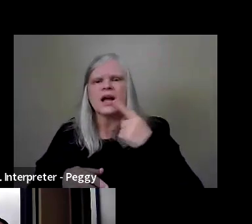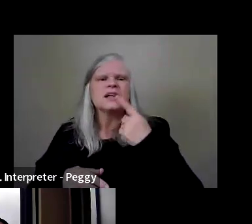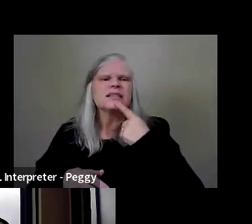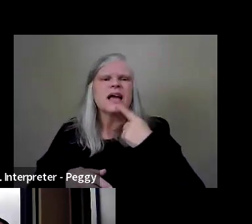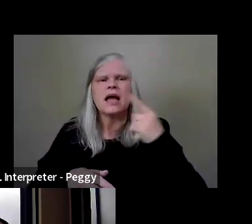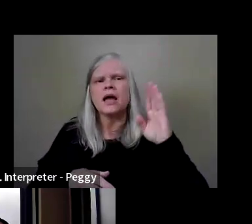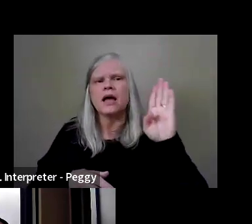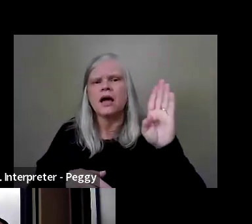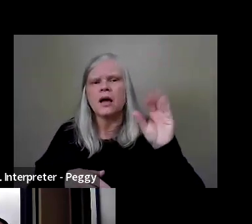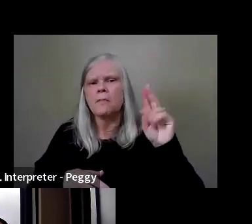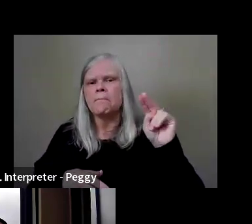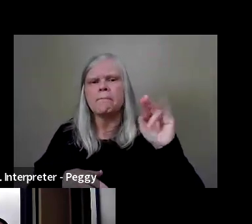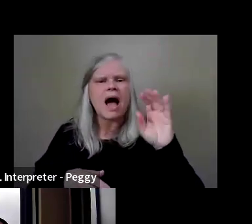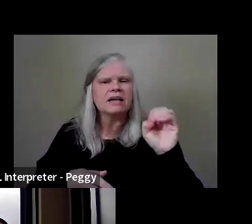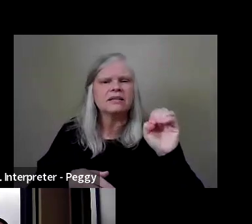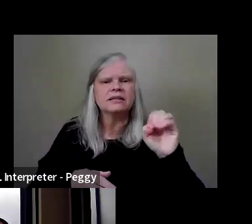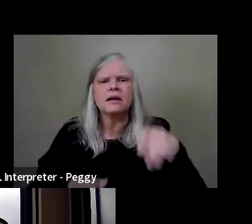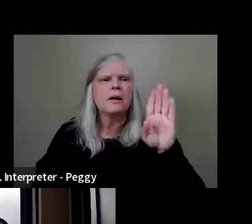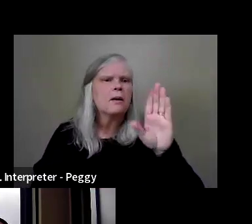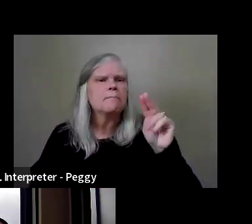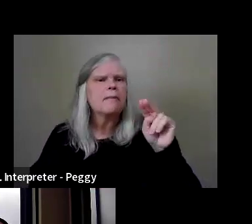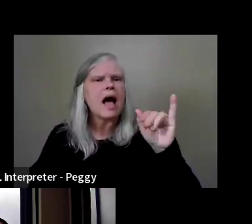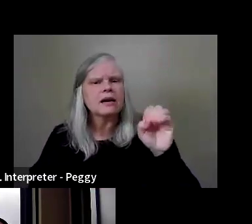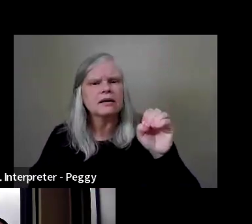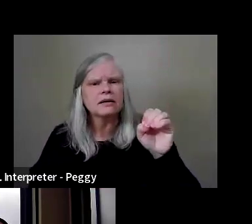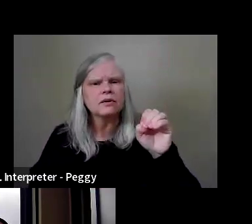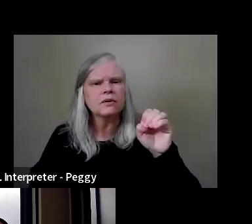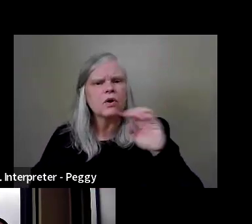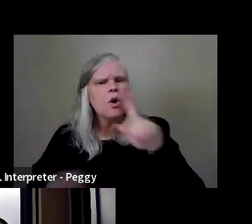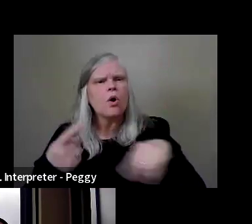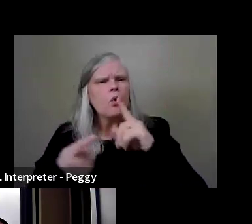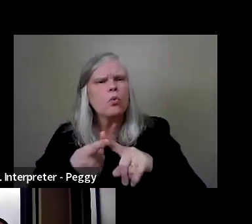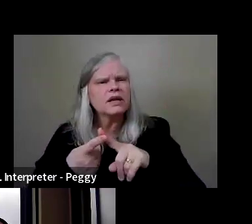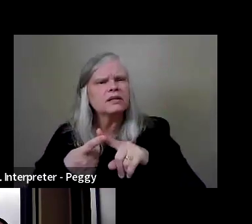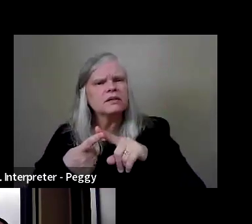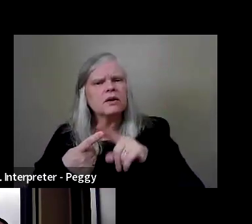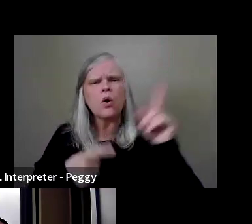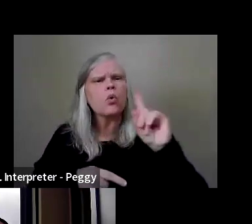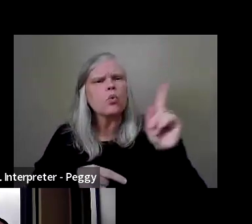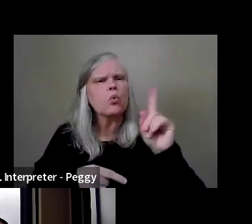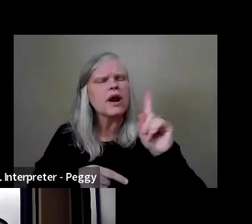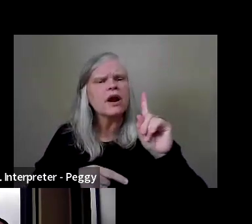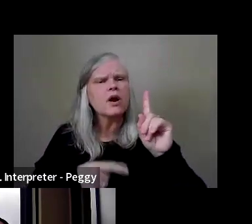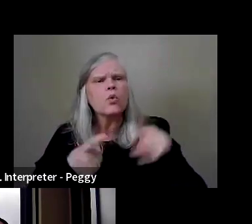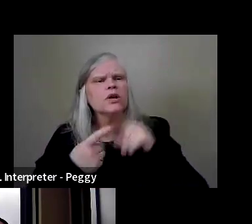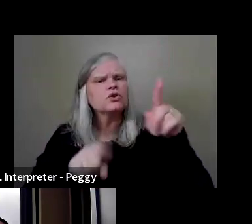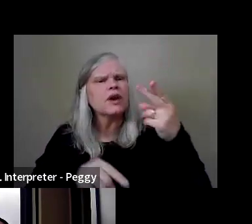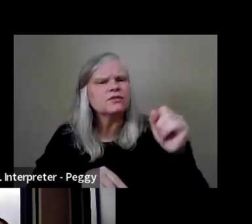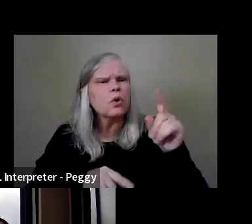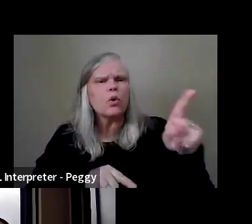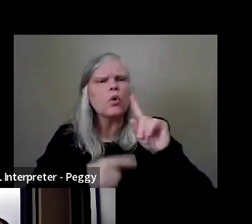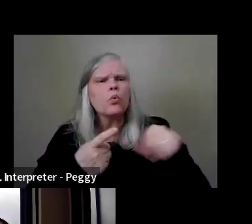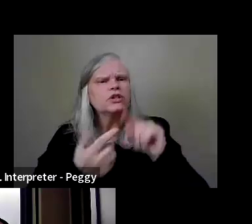say Bonnie, which is he'll say, Bonnie, when did you go to high school, or where did you graduate, or what did